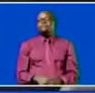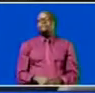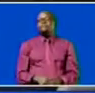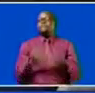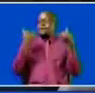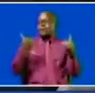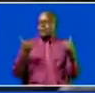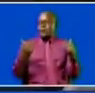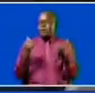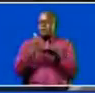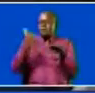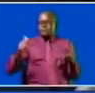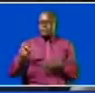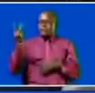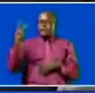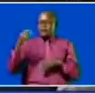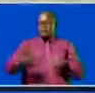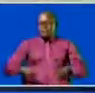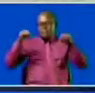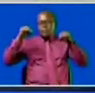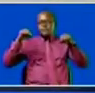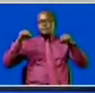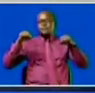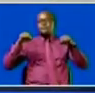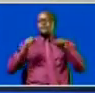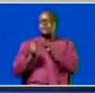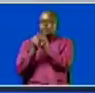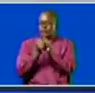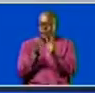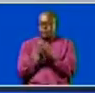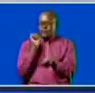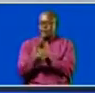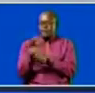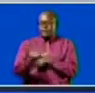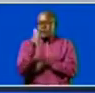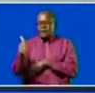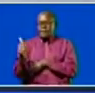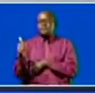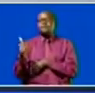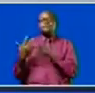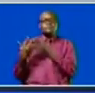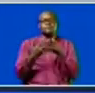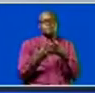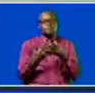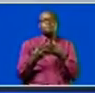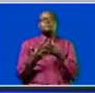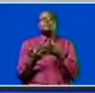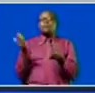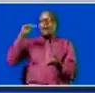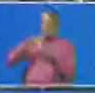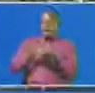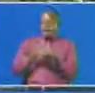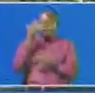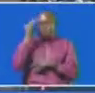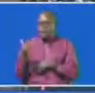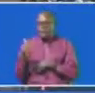And now, suspended Kenya Power boss Ken Tarus, who together with 13 others now spend another night in remand as the